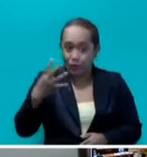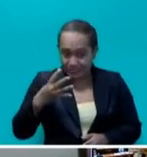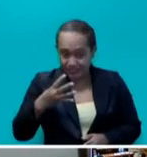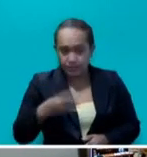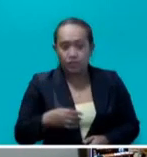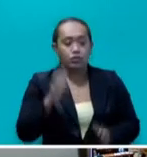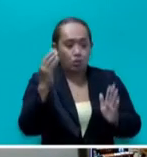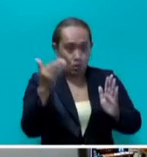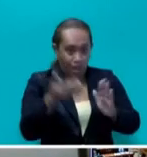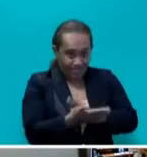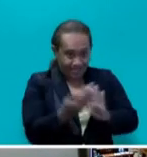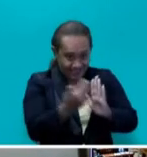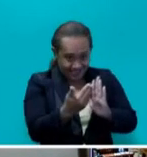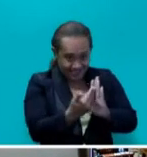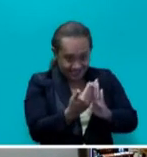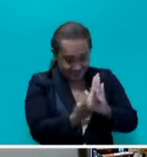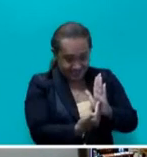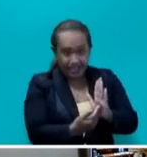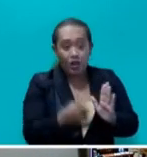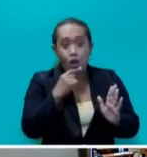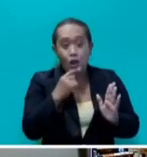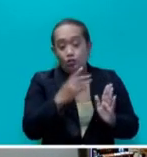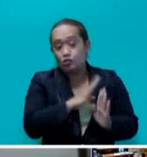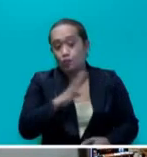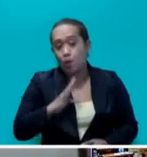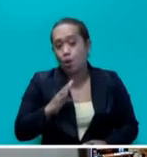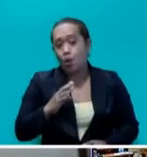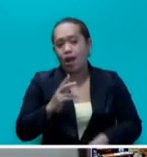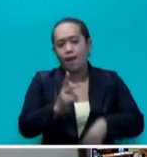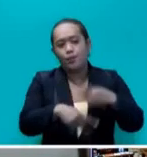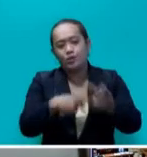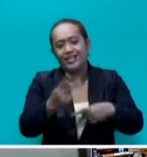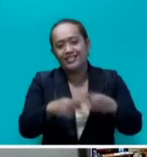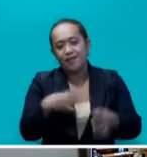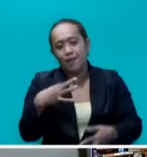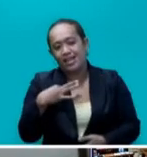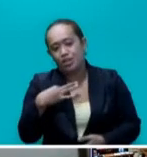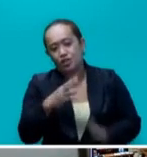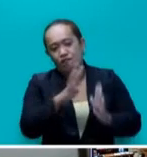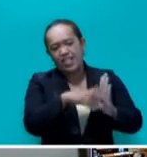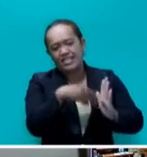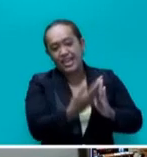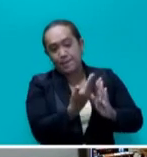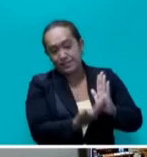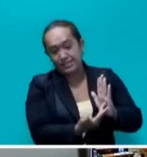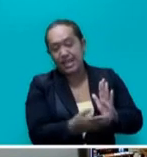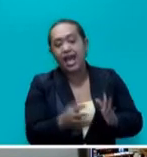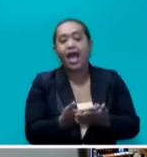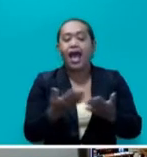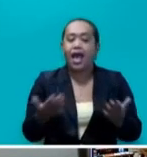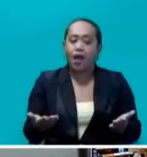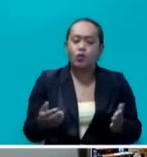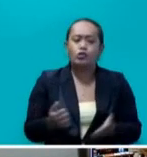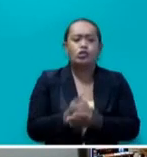the Tertiary Scholarship and Loans Board functions include the processing of applications made for schemes under the Act and assessment of continuing